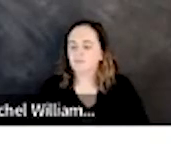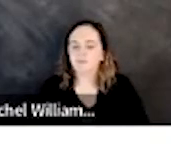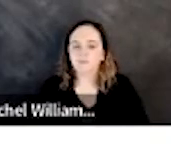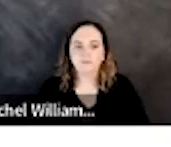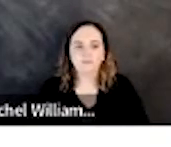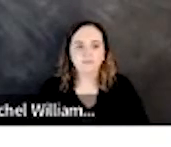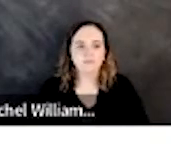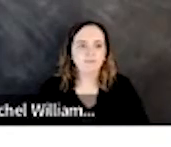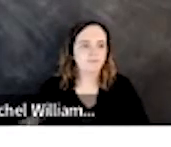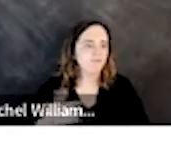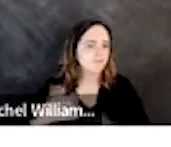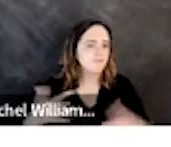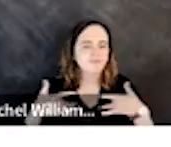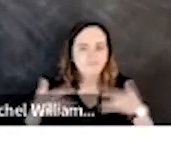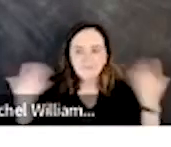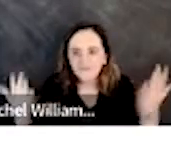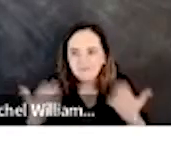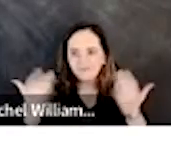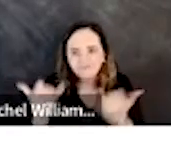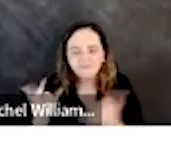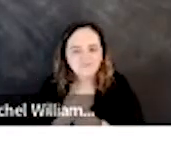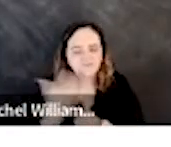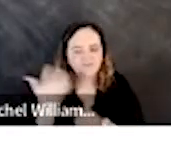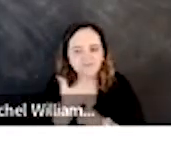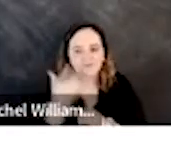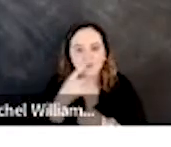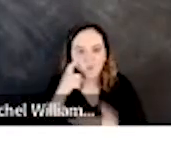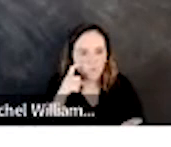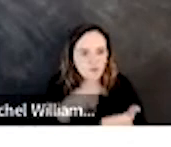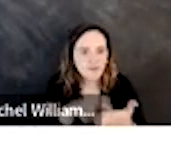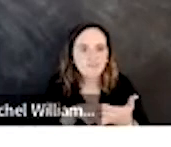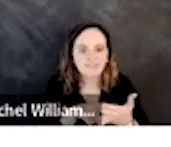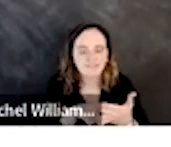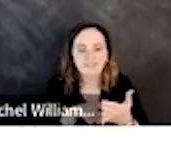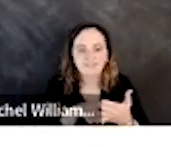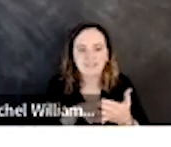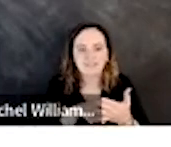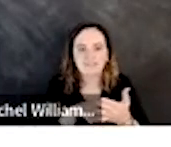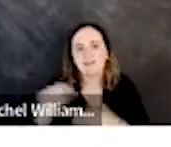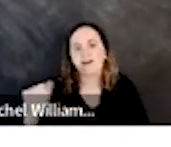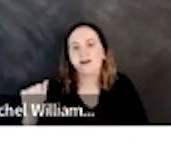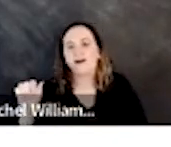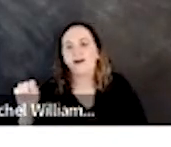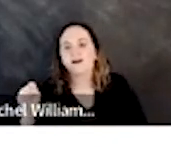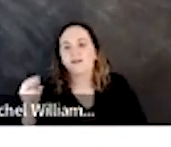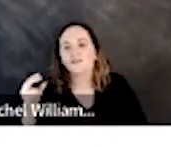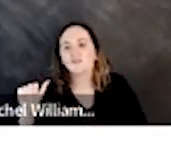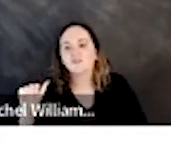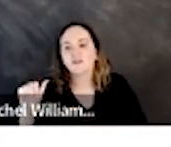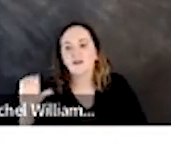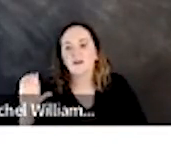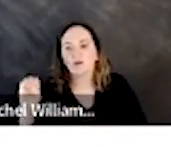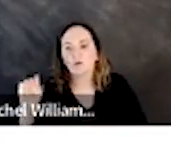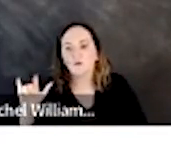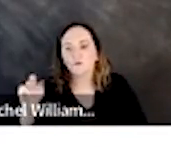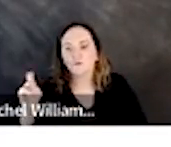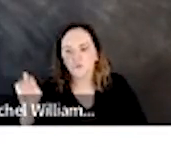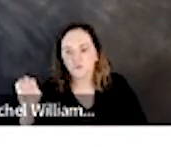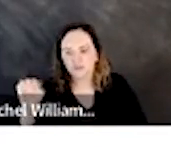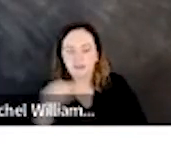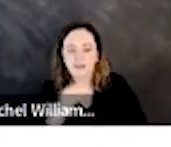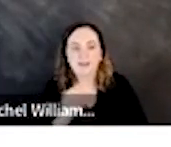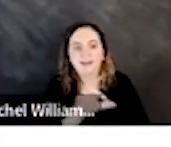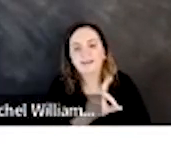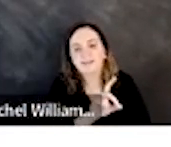I'm delighted to be here today to recognize Asha Coltrane and Dahlia